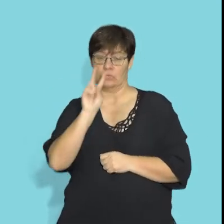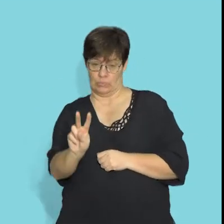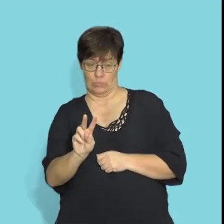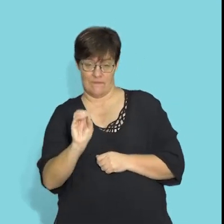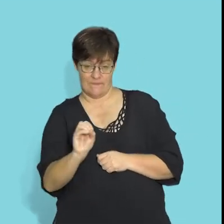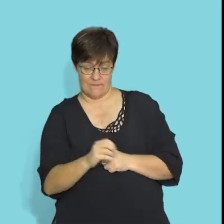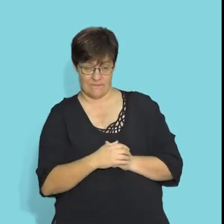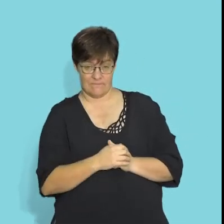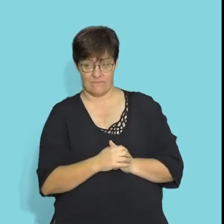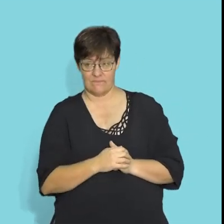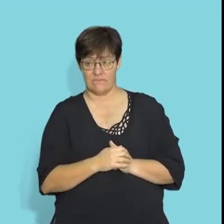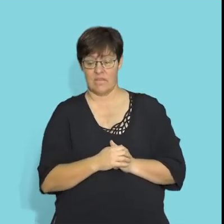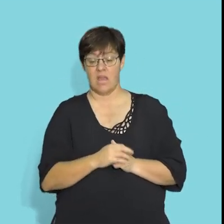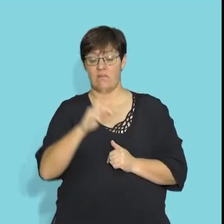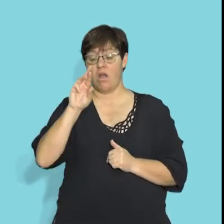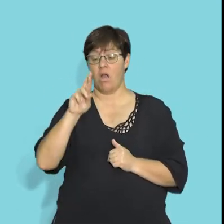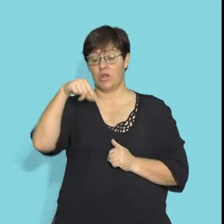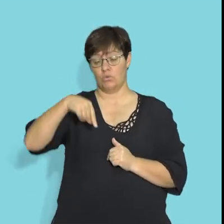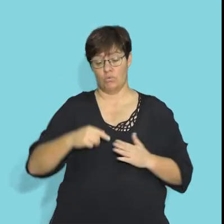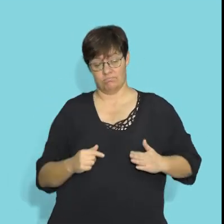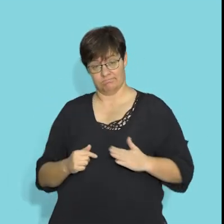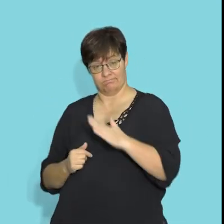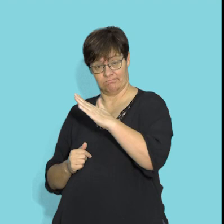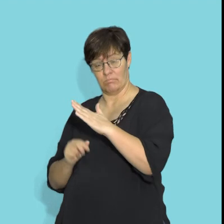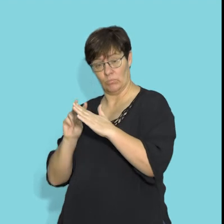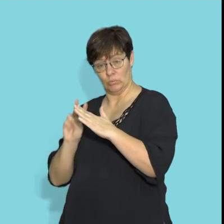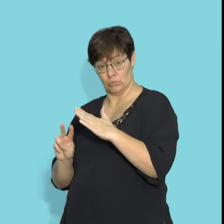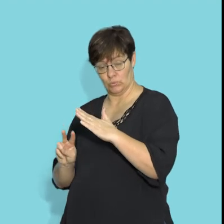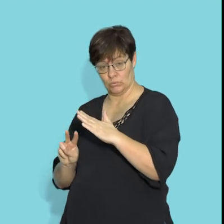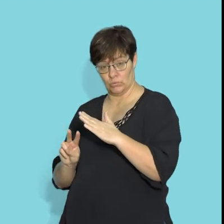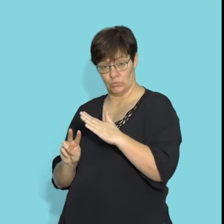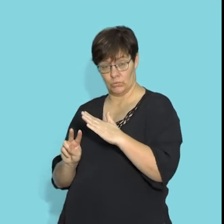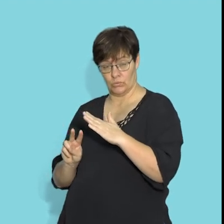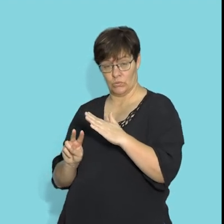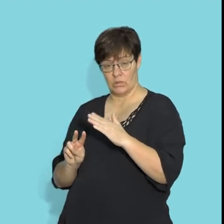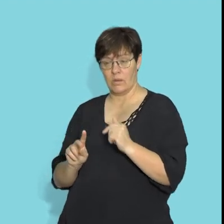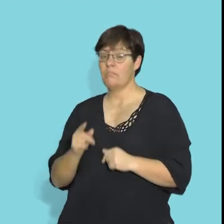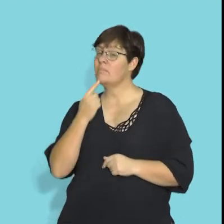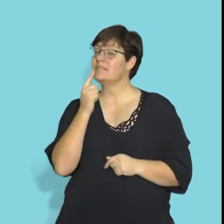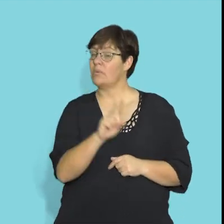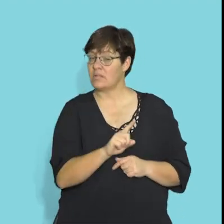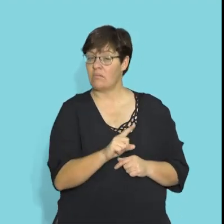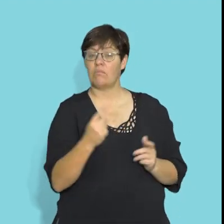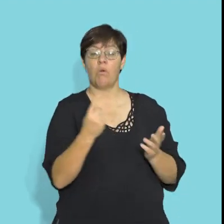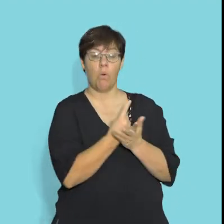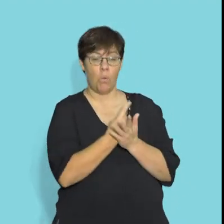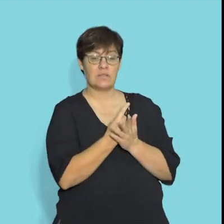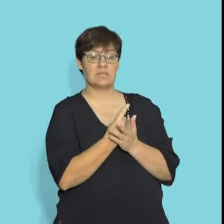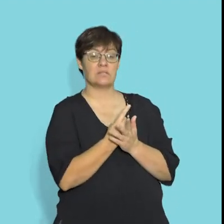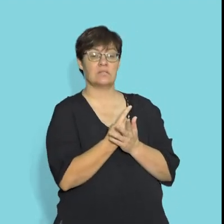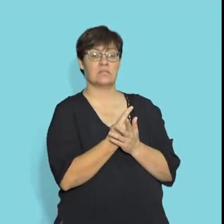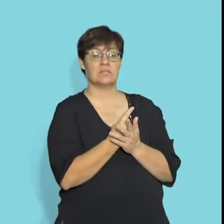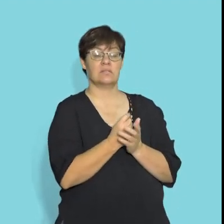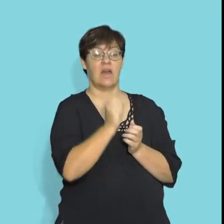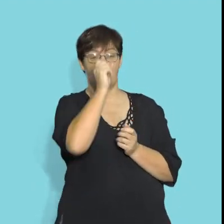2. Okay, so if the gradient of RQ is 2, what did we say? We would always write